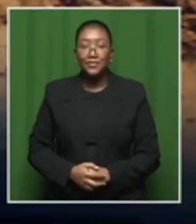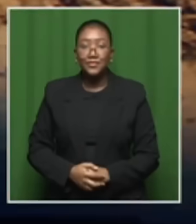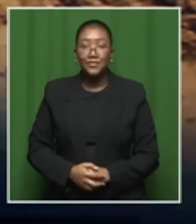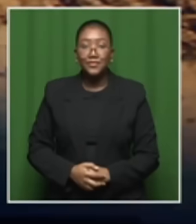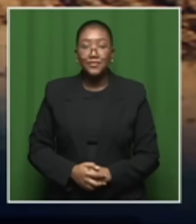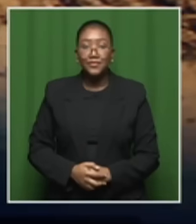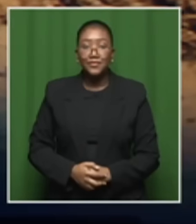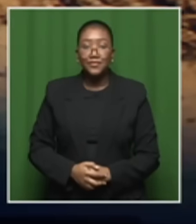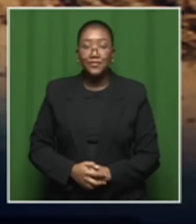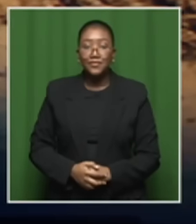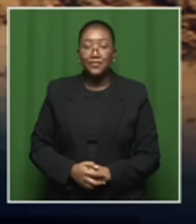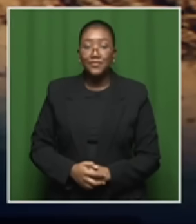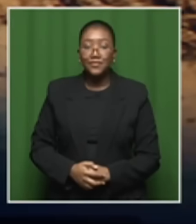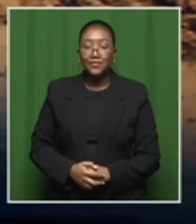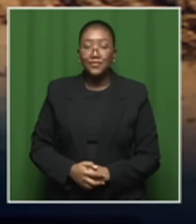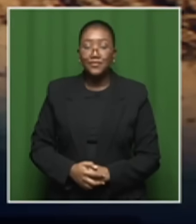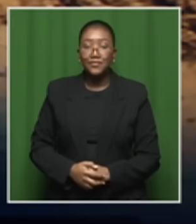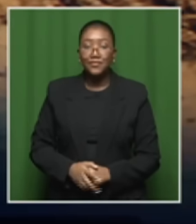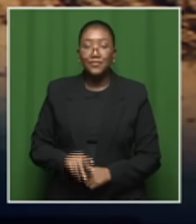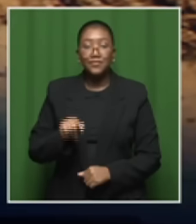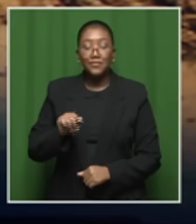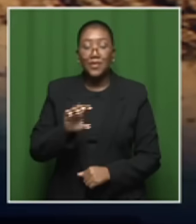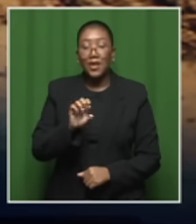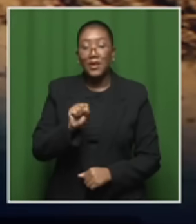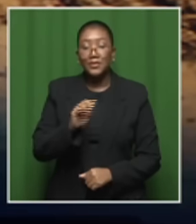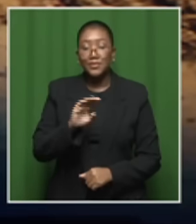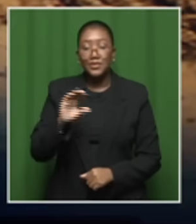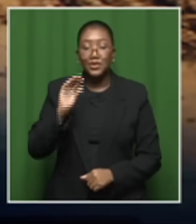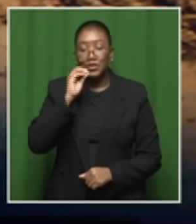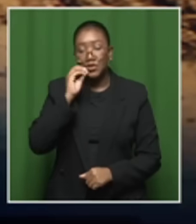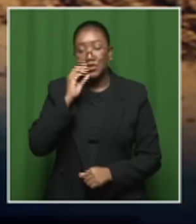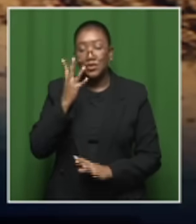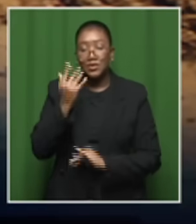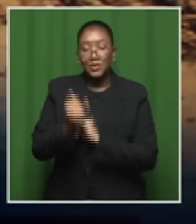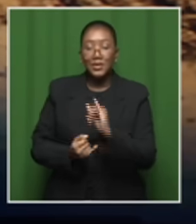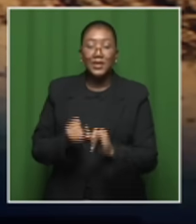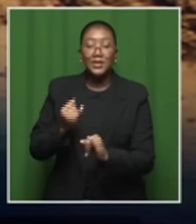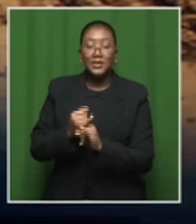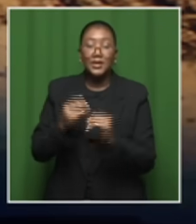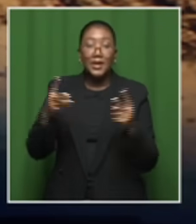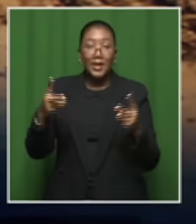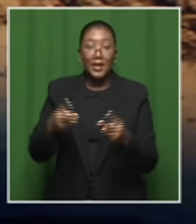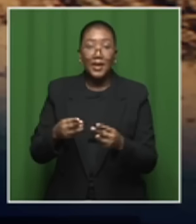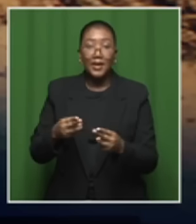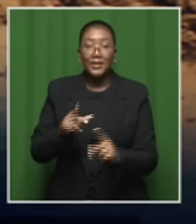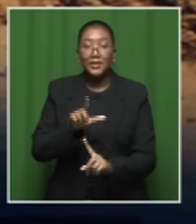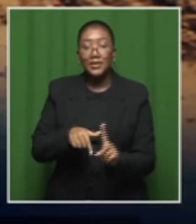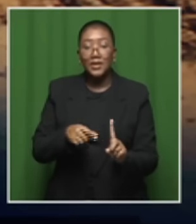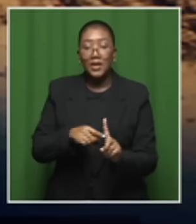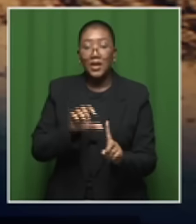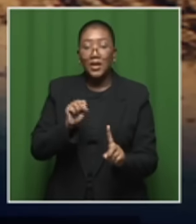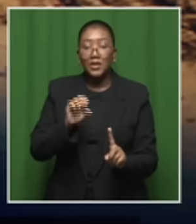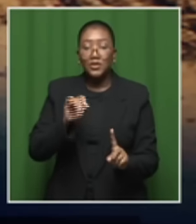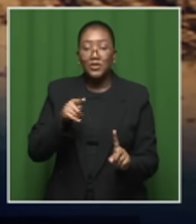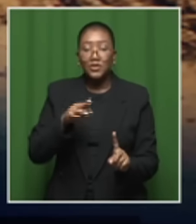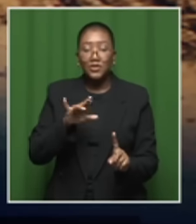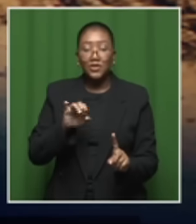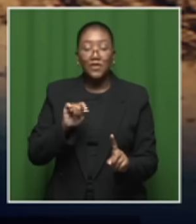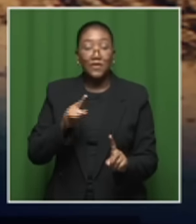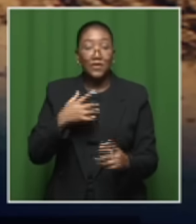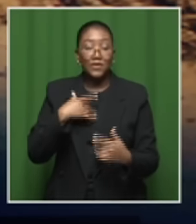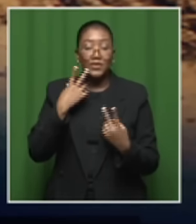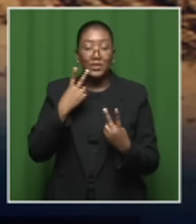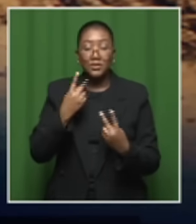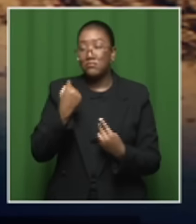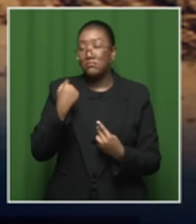Now, for more on this, let's chat to SABC News International editor Sophie Mokoena. Sophie, quite a scathing press release that